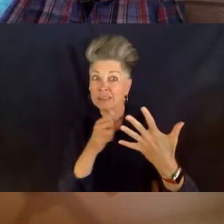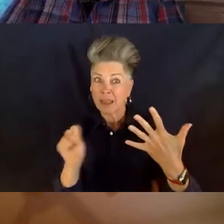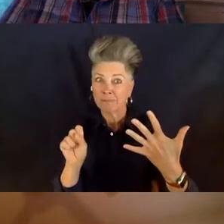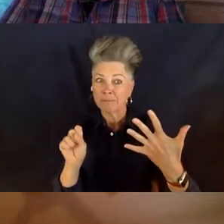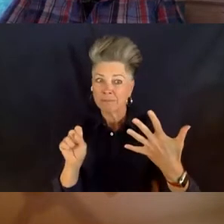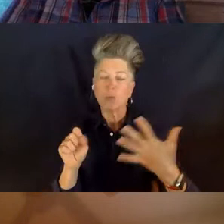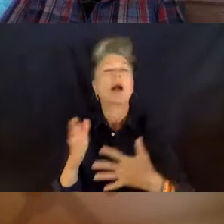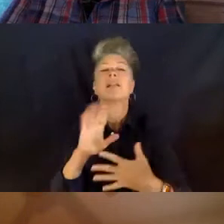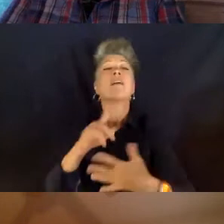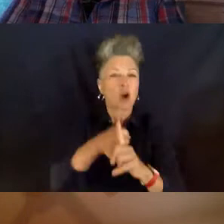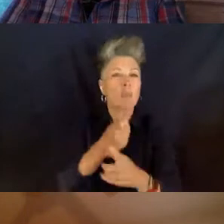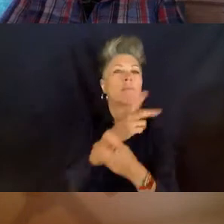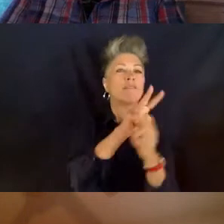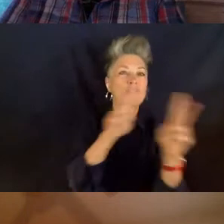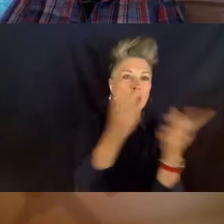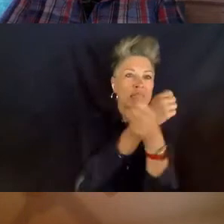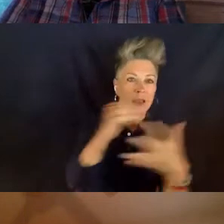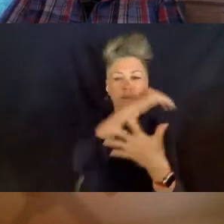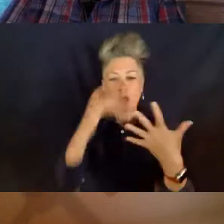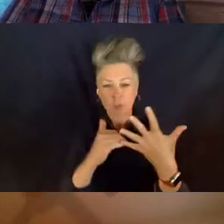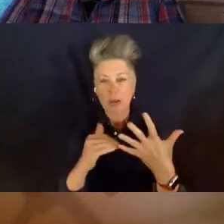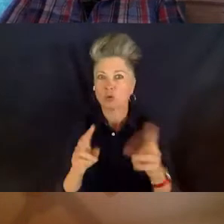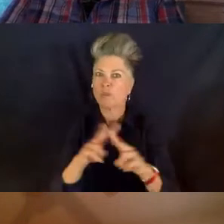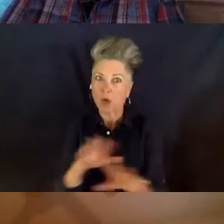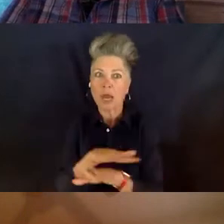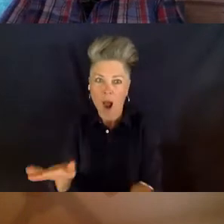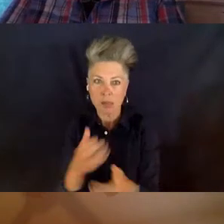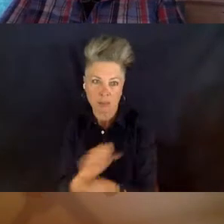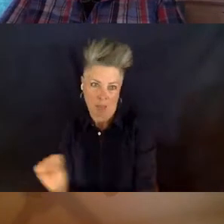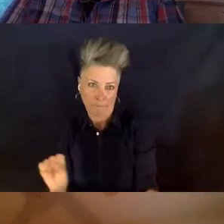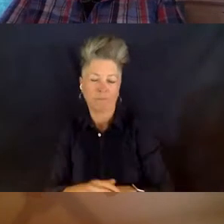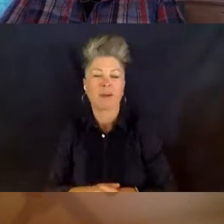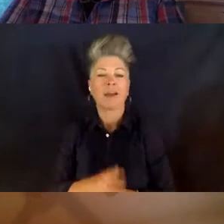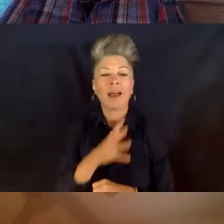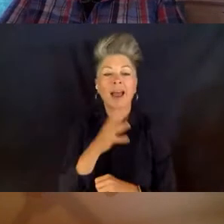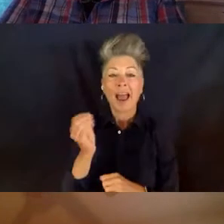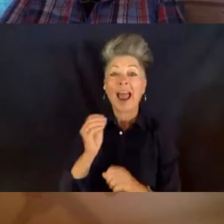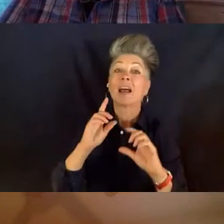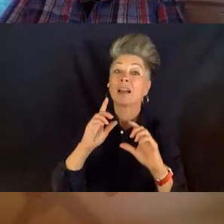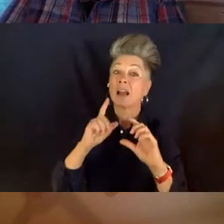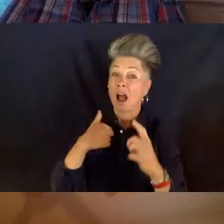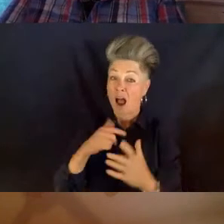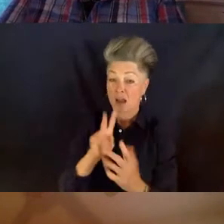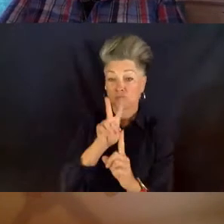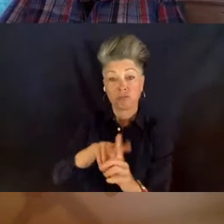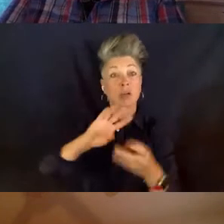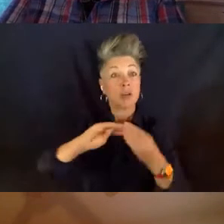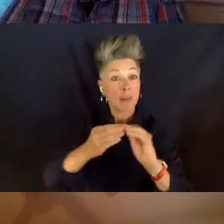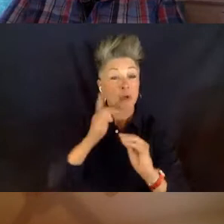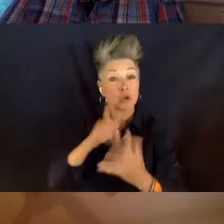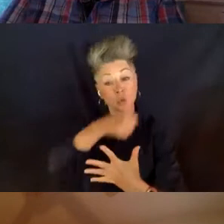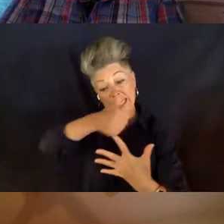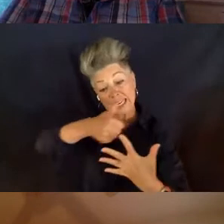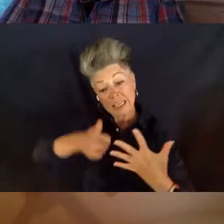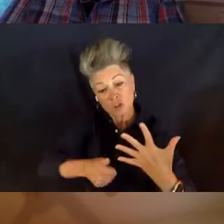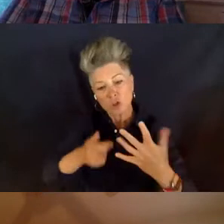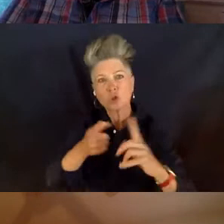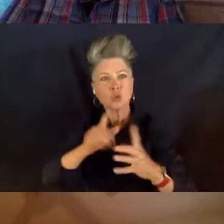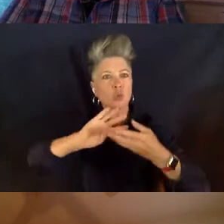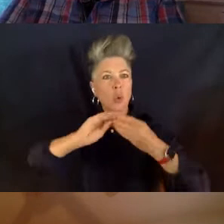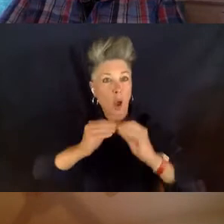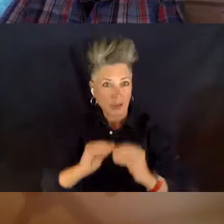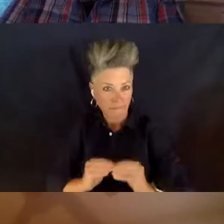neutral. And then I assigned numbers to each of these responses in order to quantify